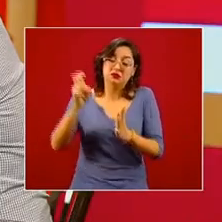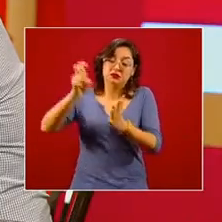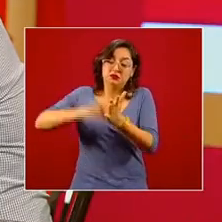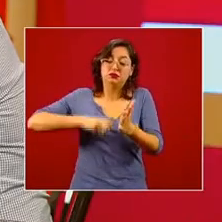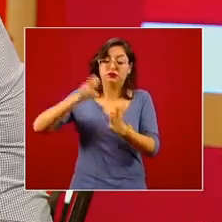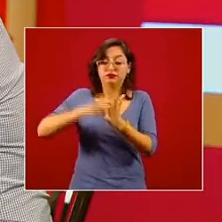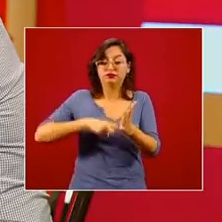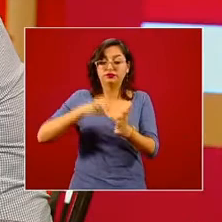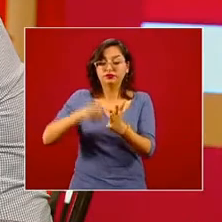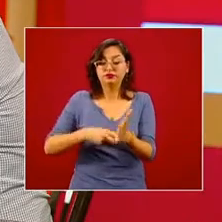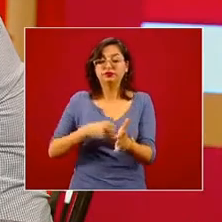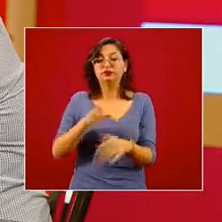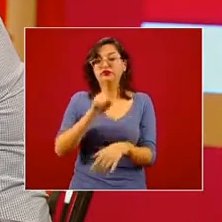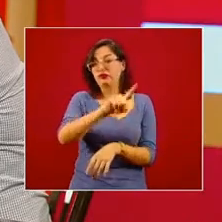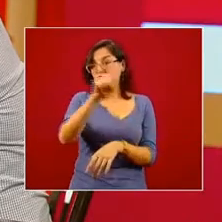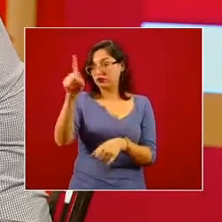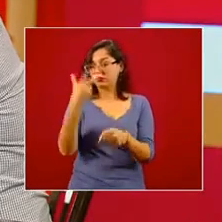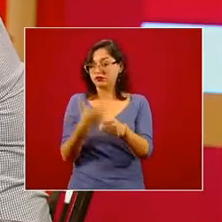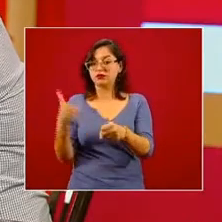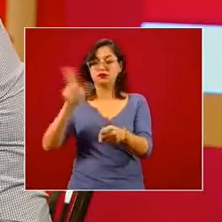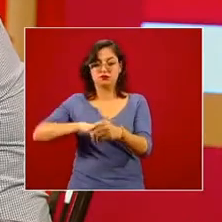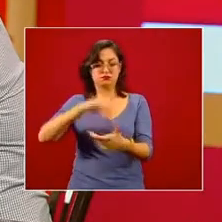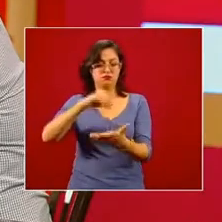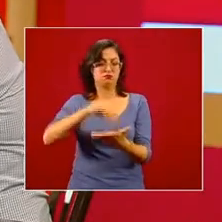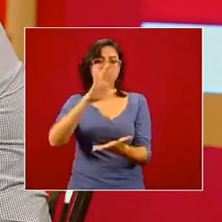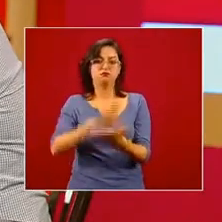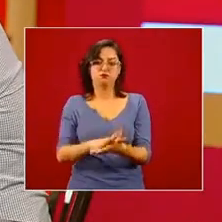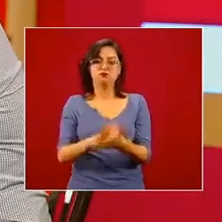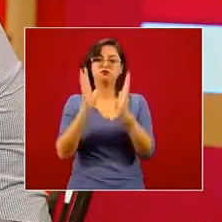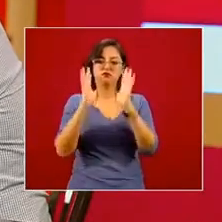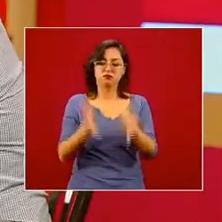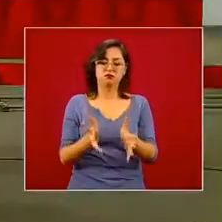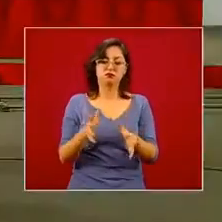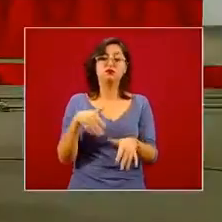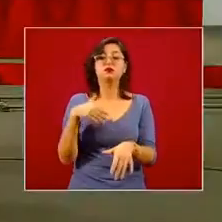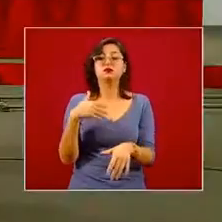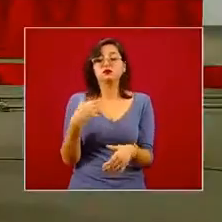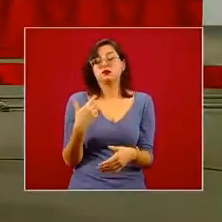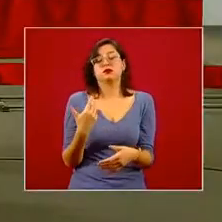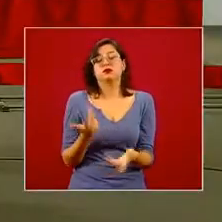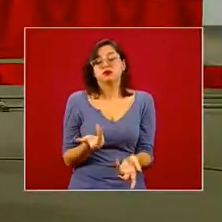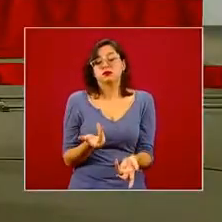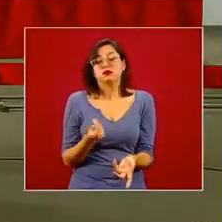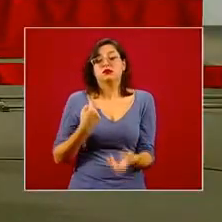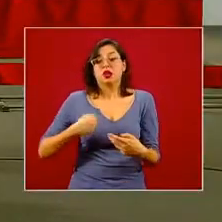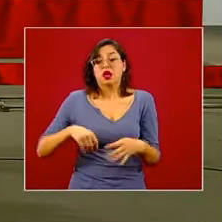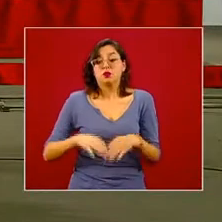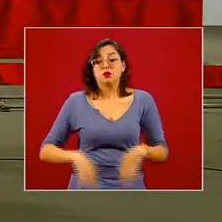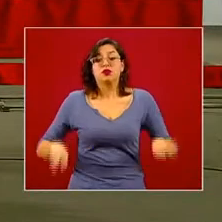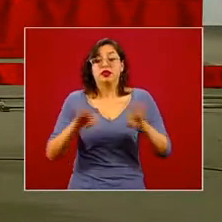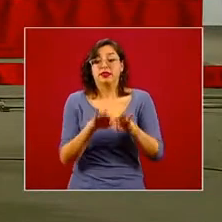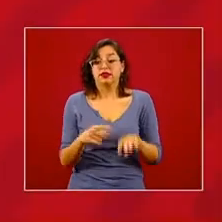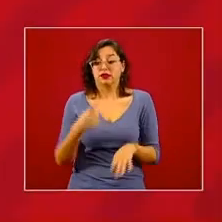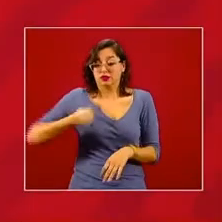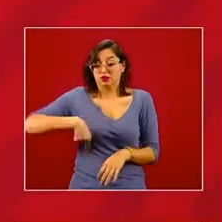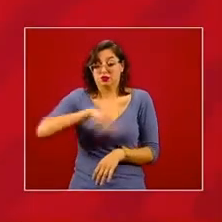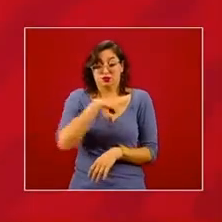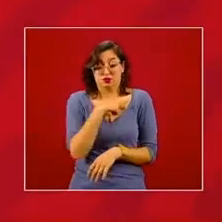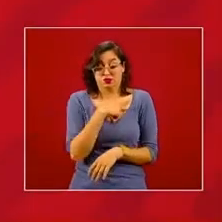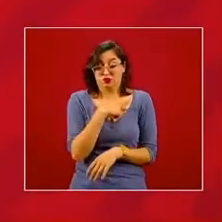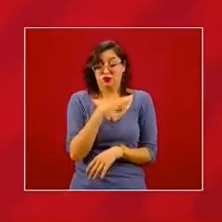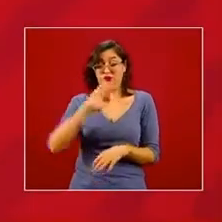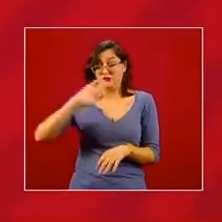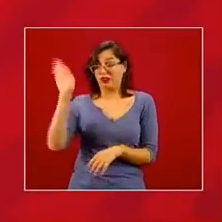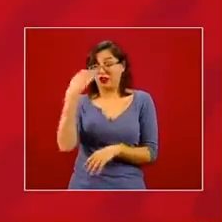And of course, it would finally end up in the central database. And we hope that soon these corrections are